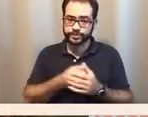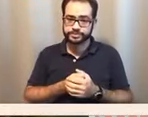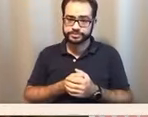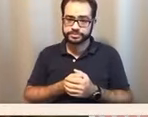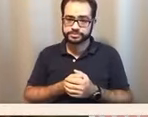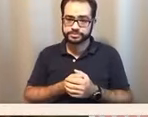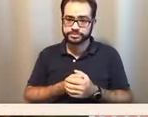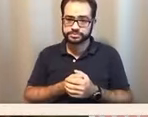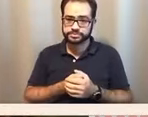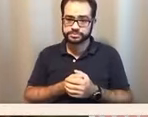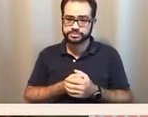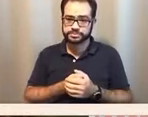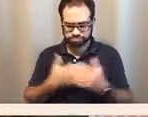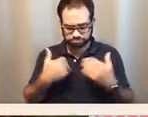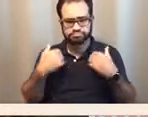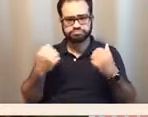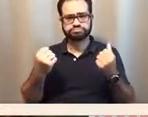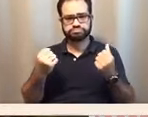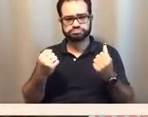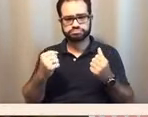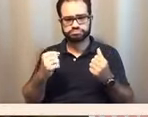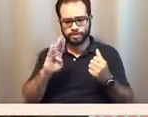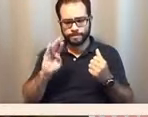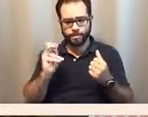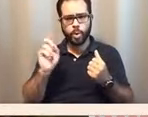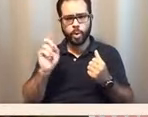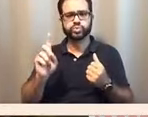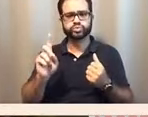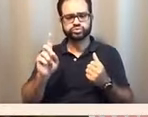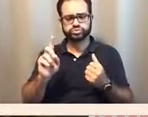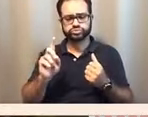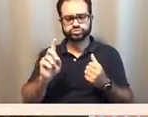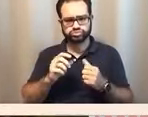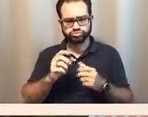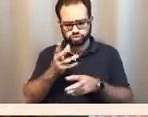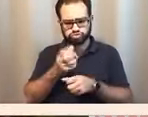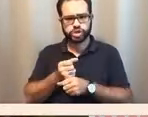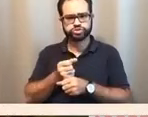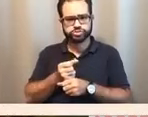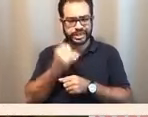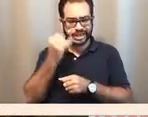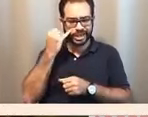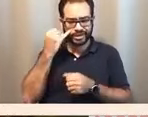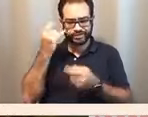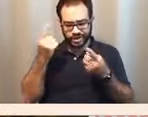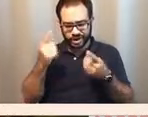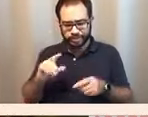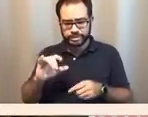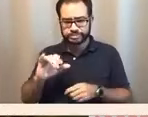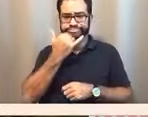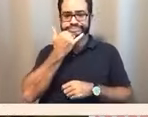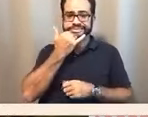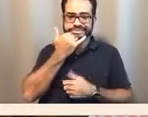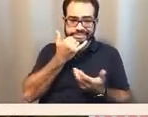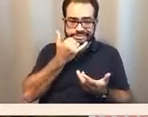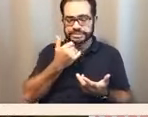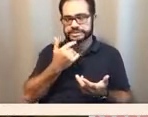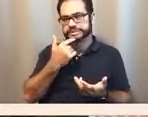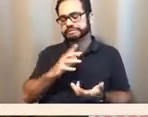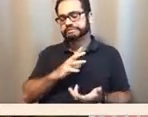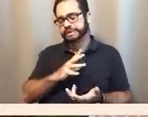be bold, be courageous. If you made a mistake, just say, okay, I made a